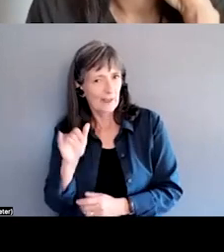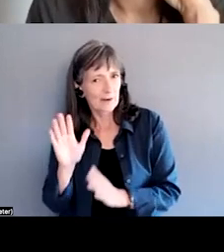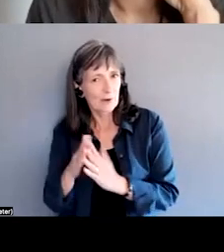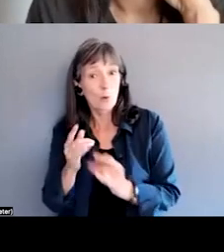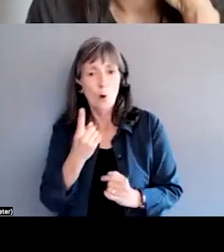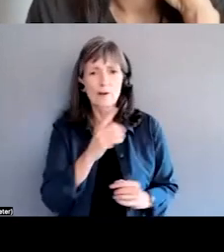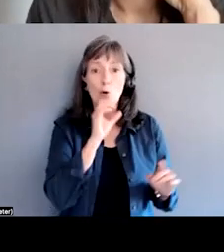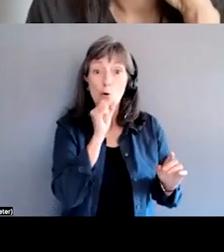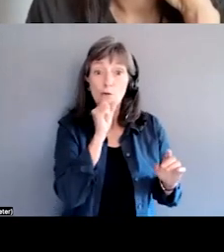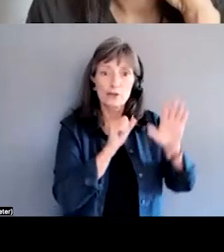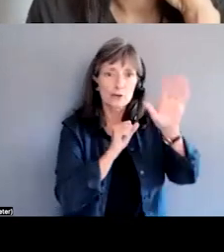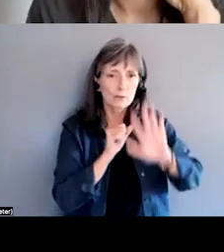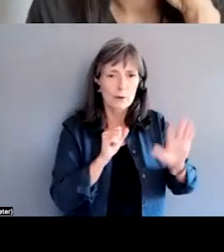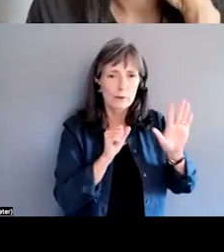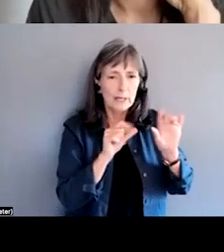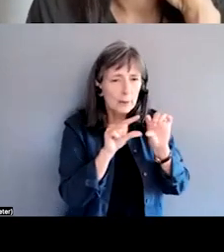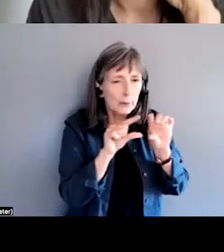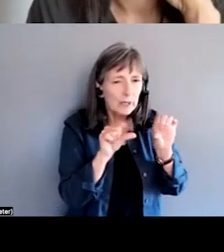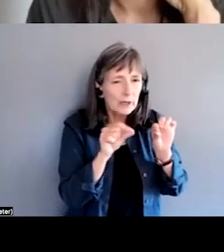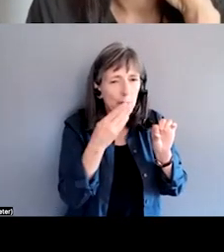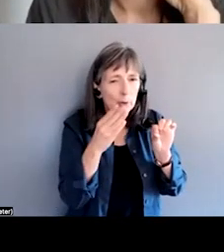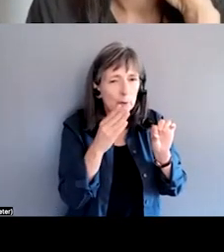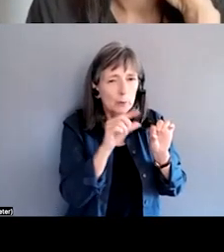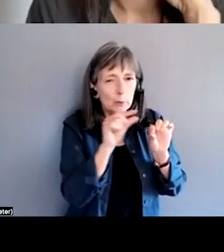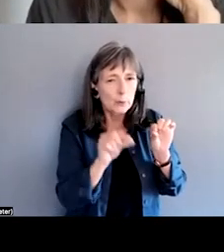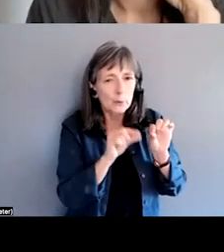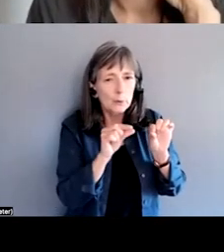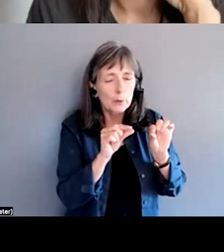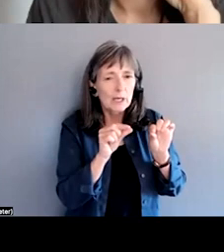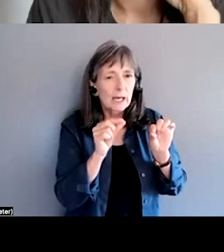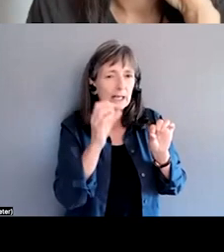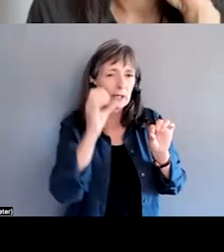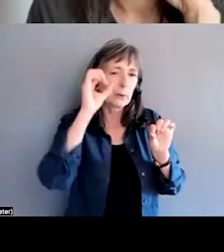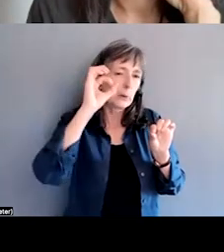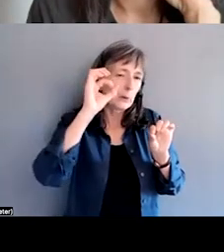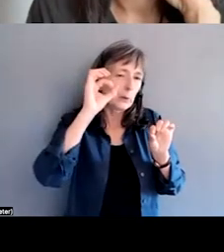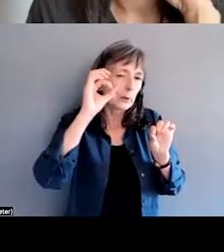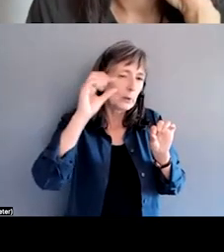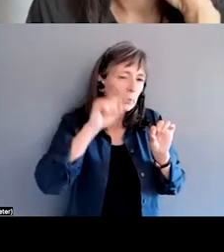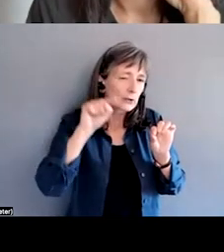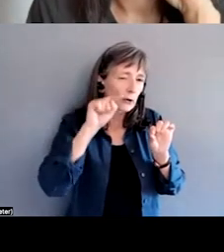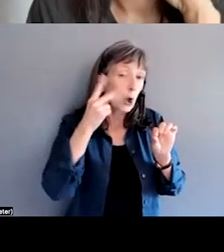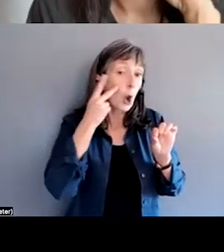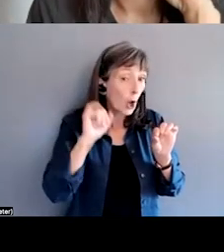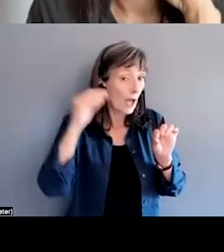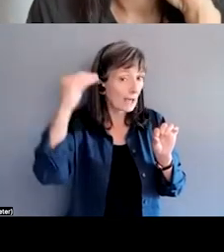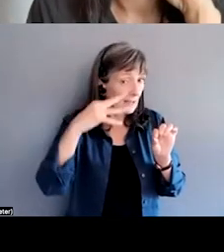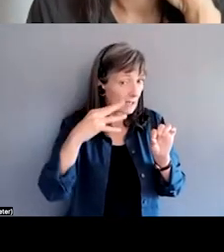orange, and it has like a little window with blue and a little hint of a circle that looks like the sun. That sort